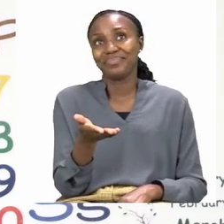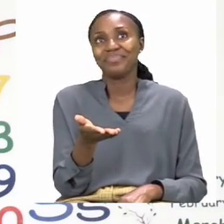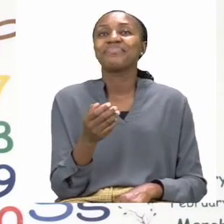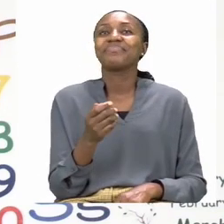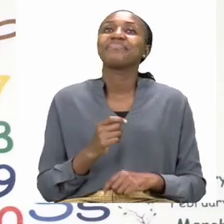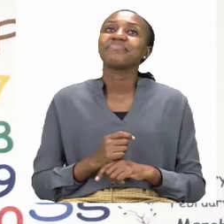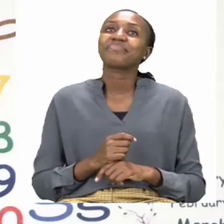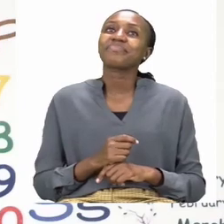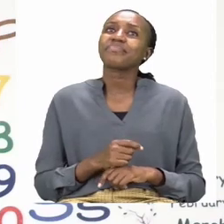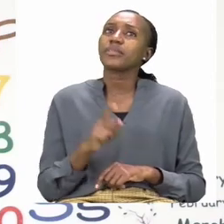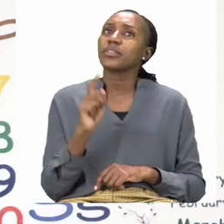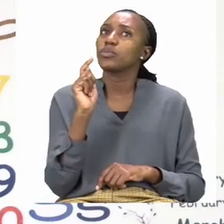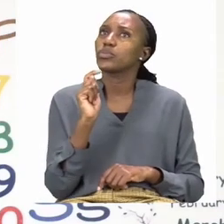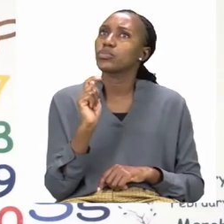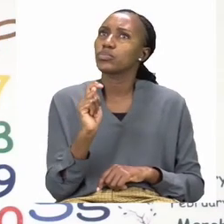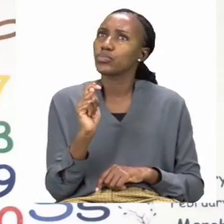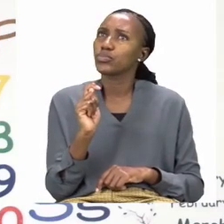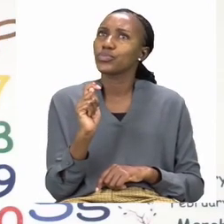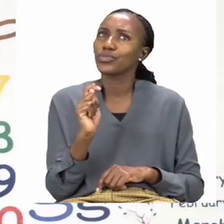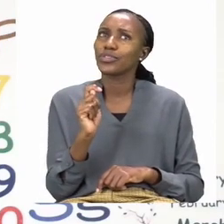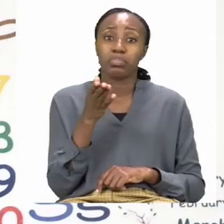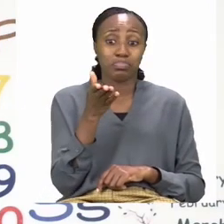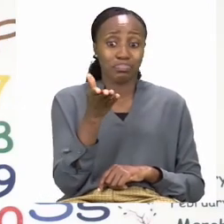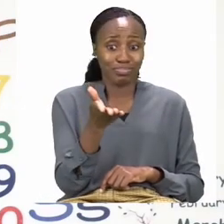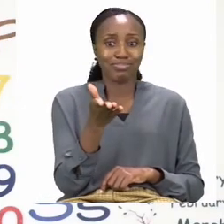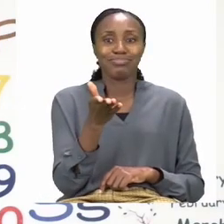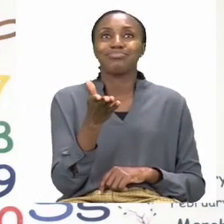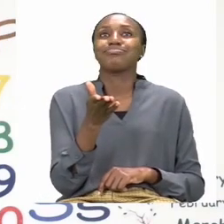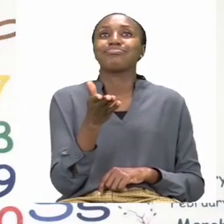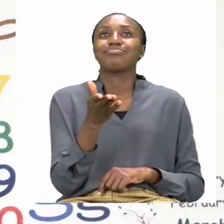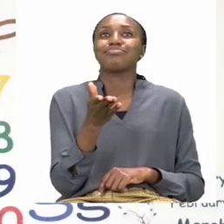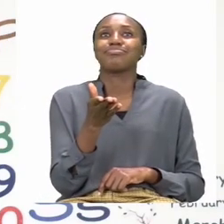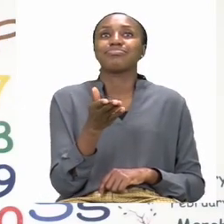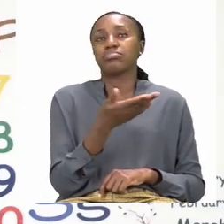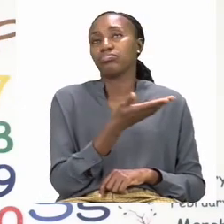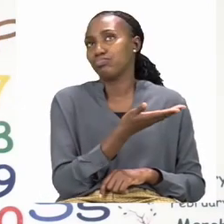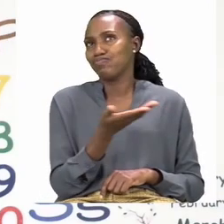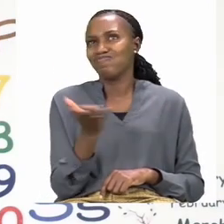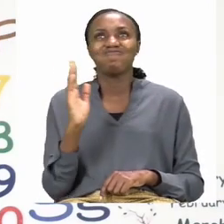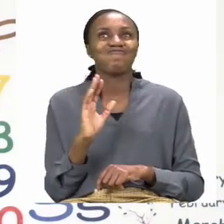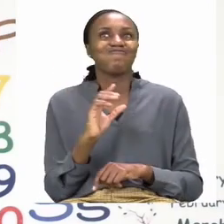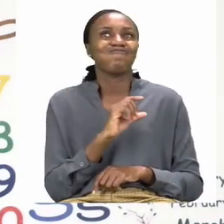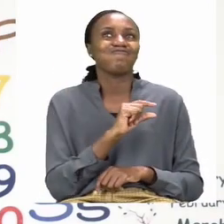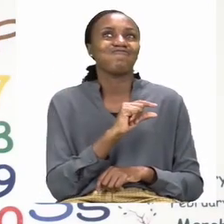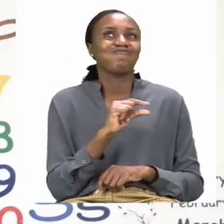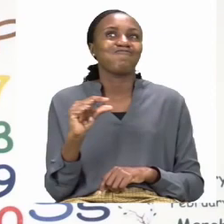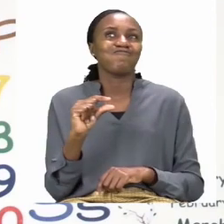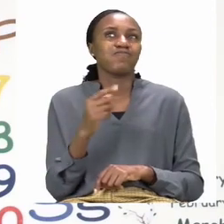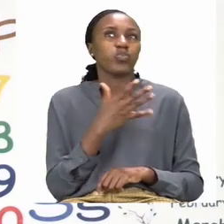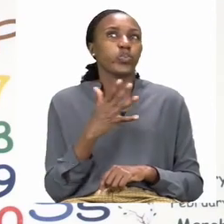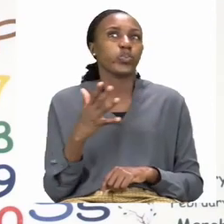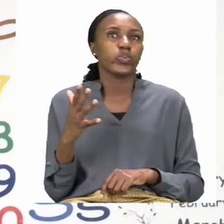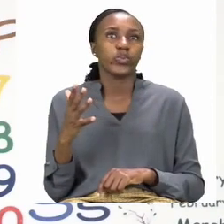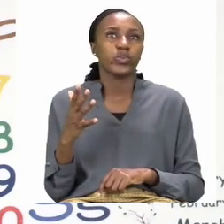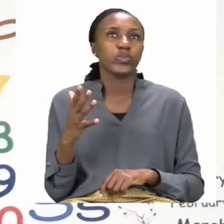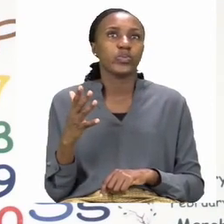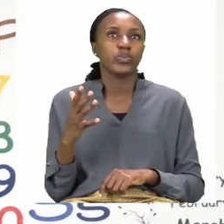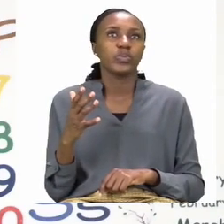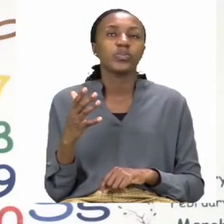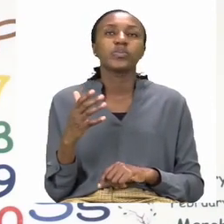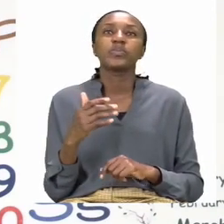it. And then if you look further, you will see there you have the entire or the whole